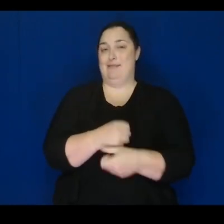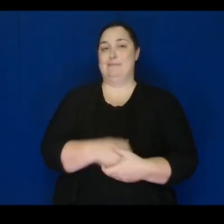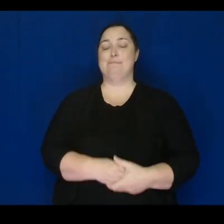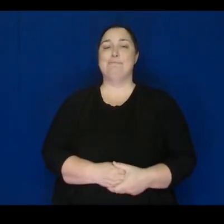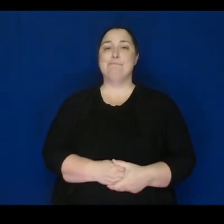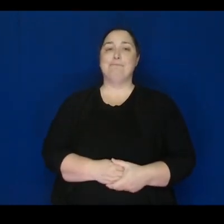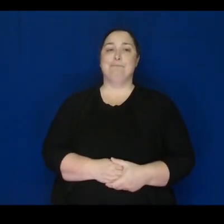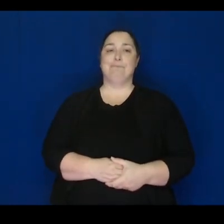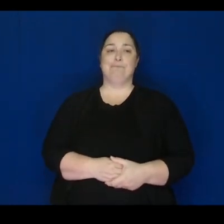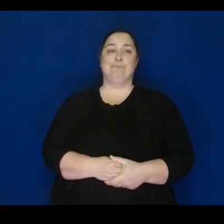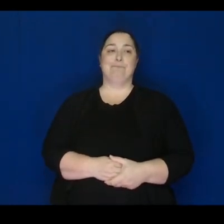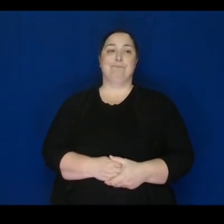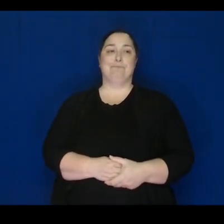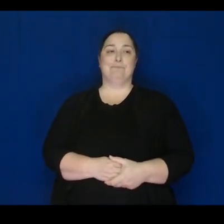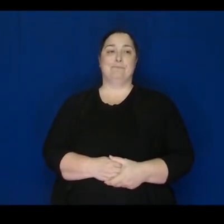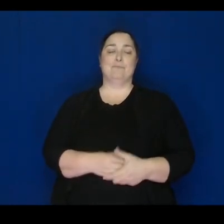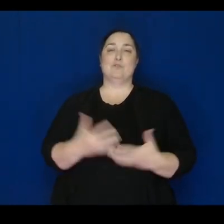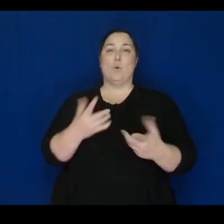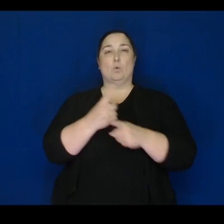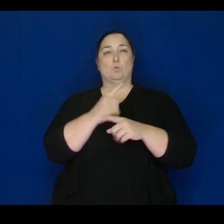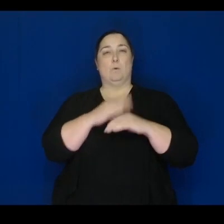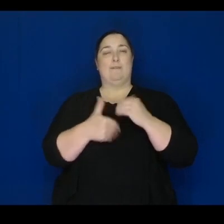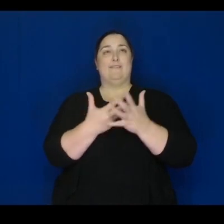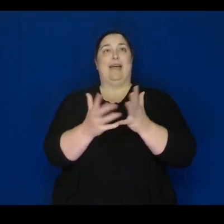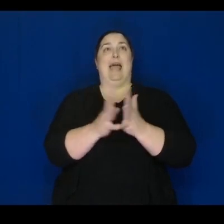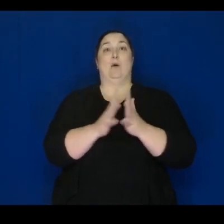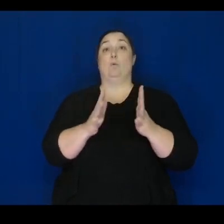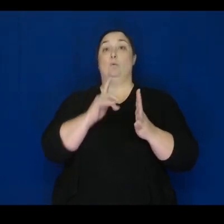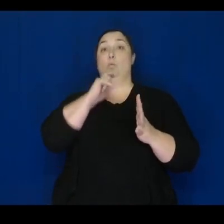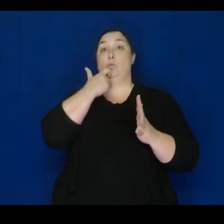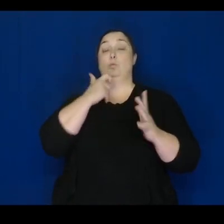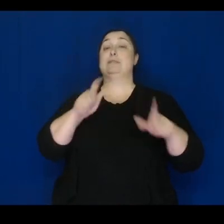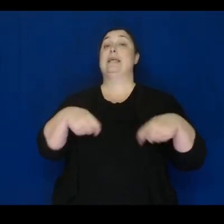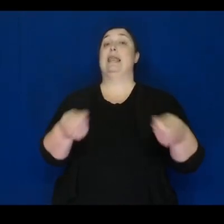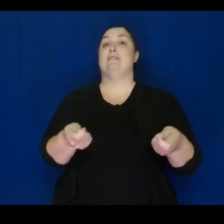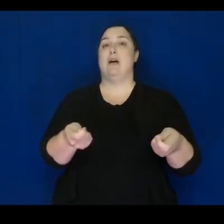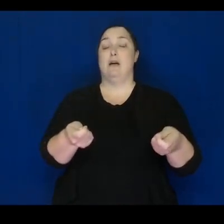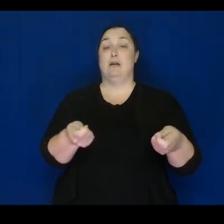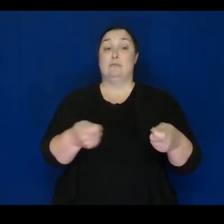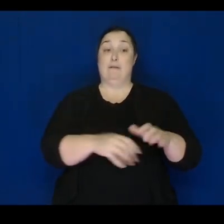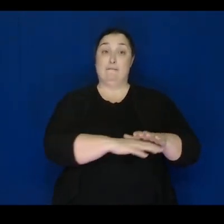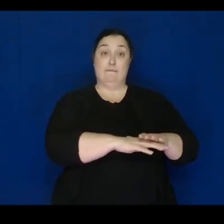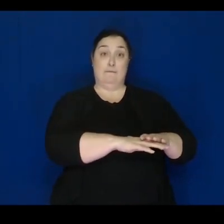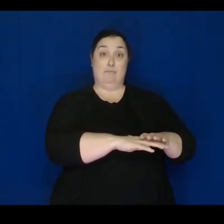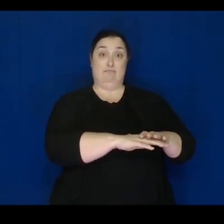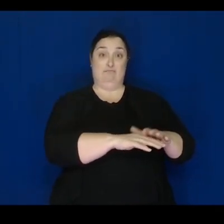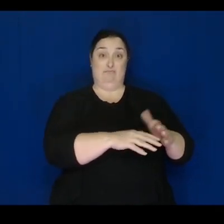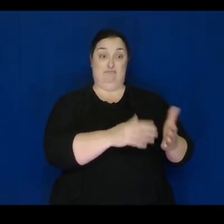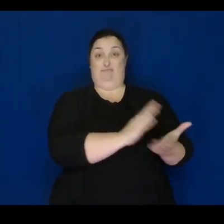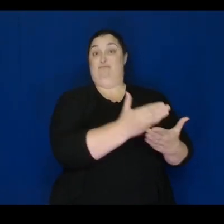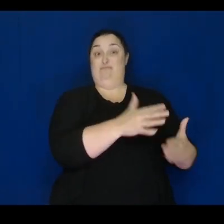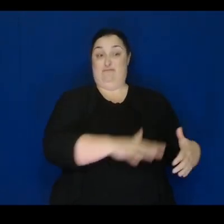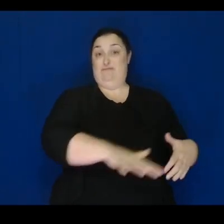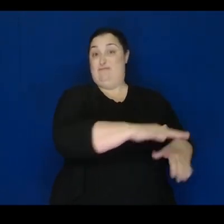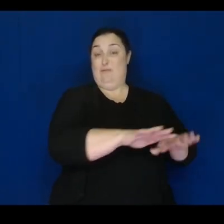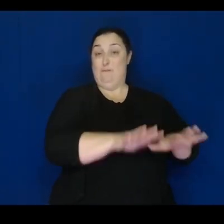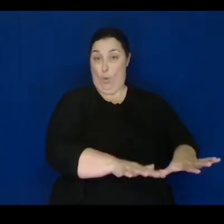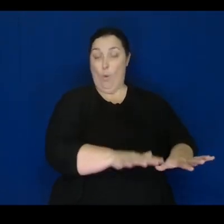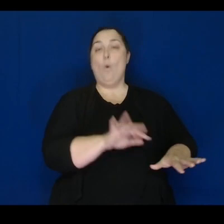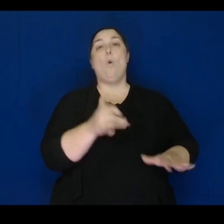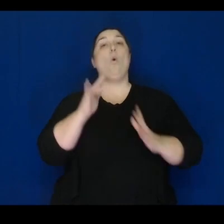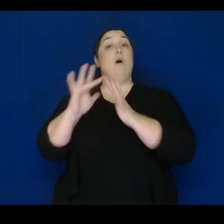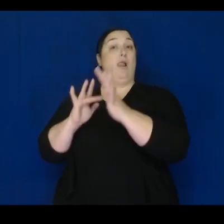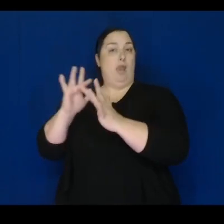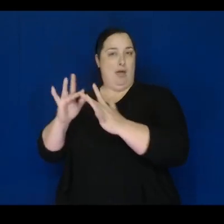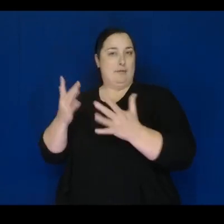of talk about it like how we would deliver it, whether it's on the floor or online, just to give you a bit of a sense of